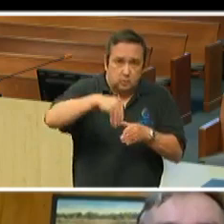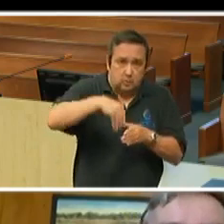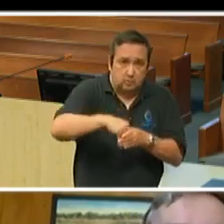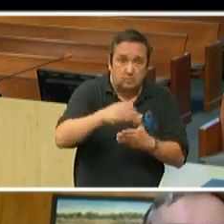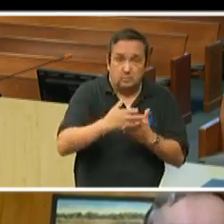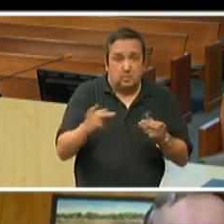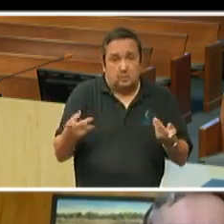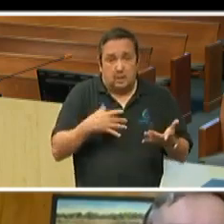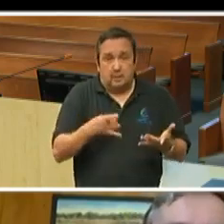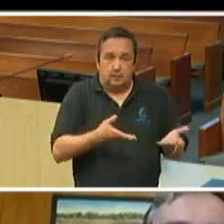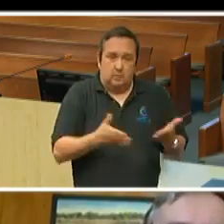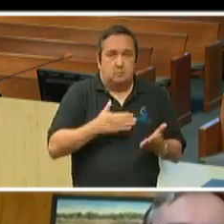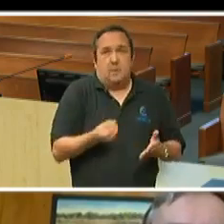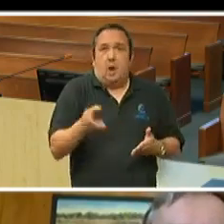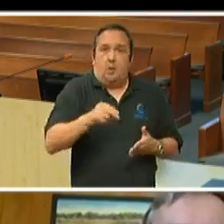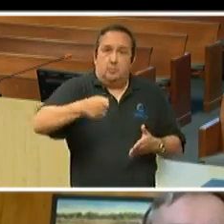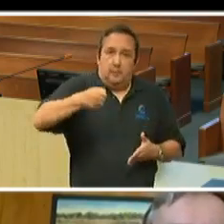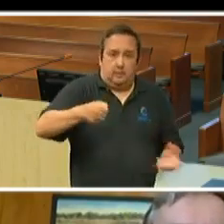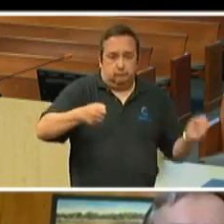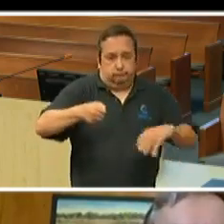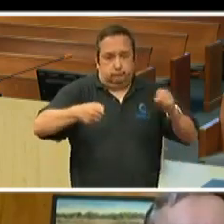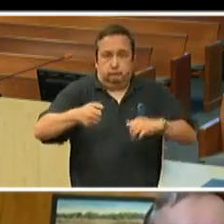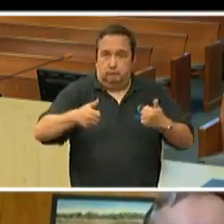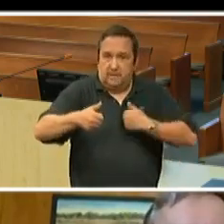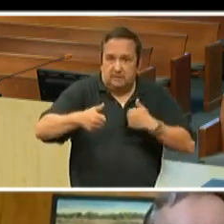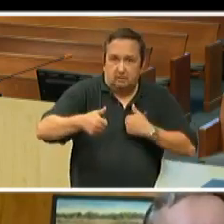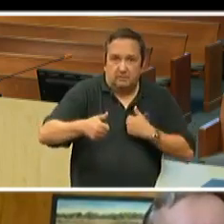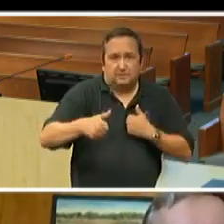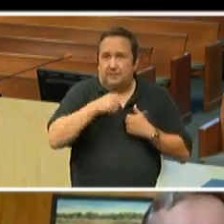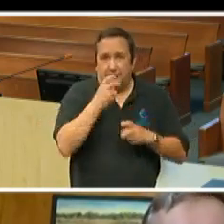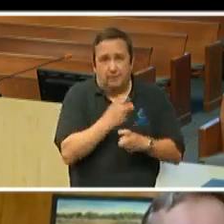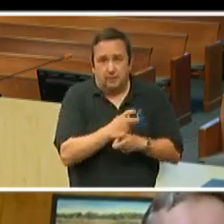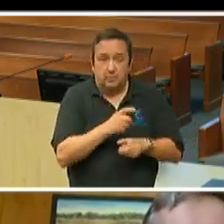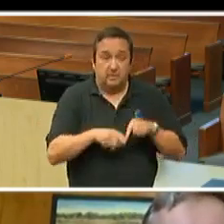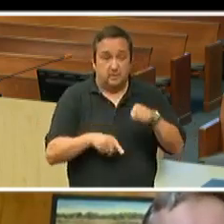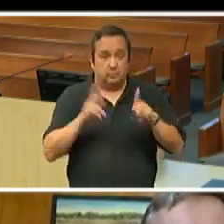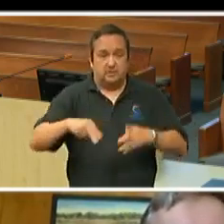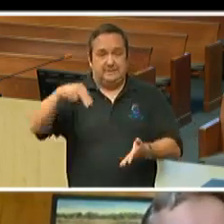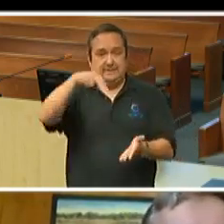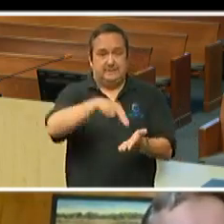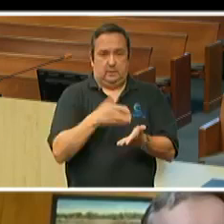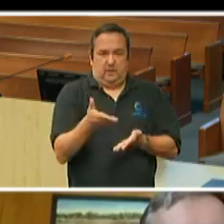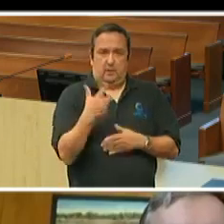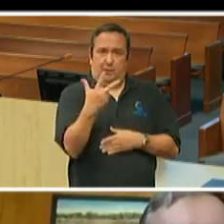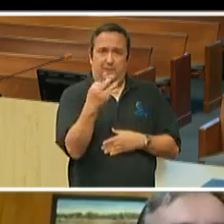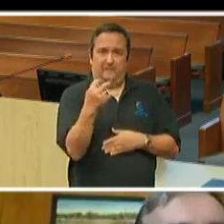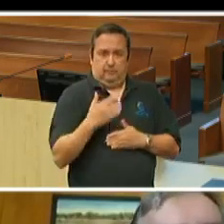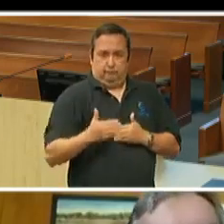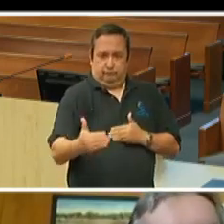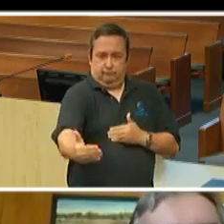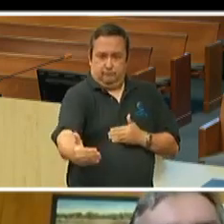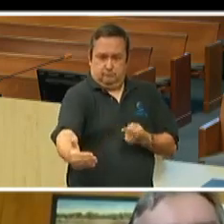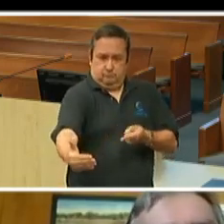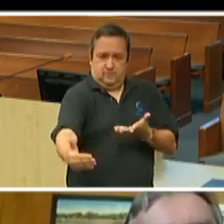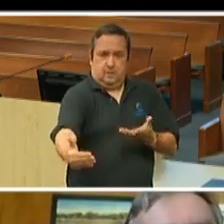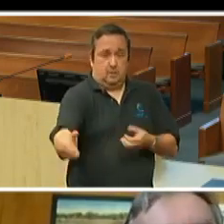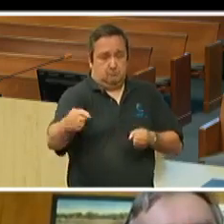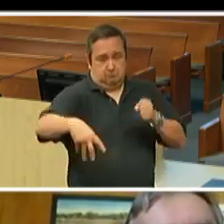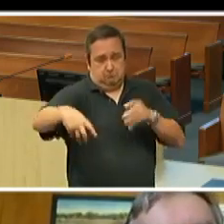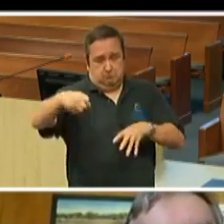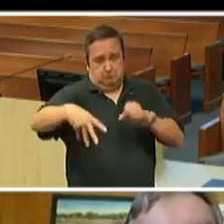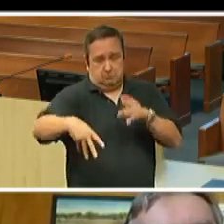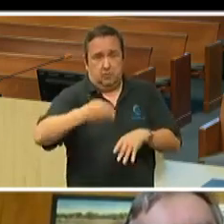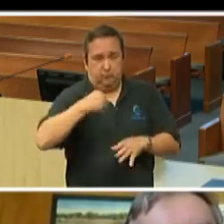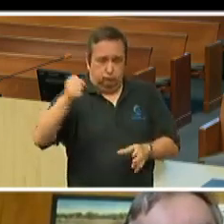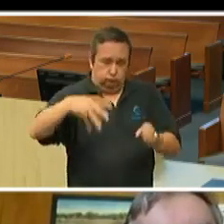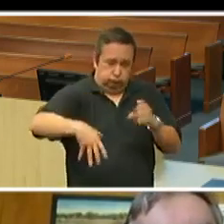I bring my own bags. I load them up. It's not difficult. But here's this person standing 3 to 5 feet from me, handling my groceries,